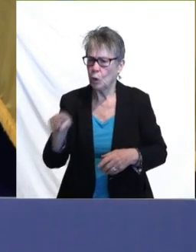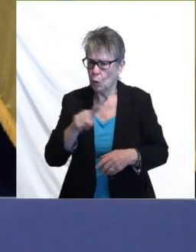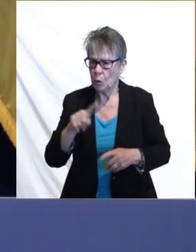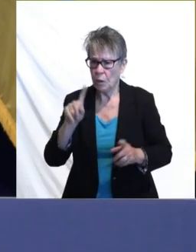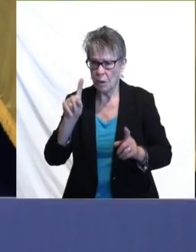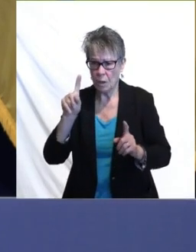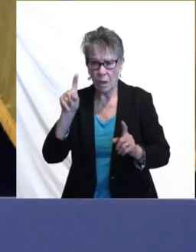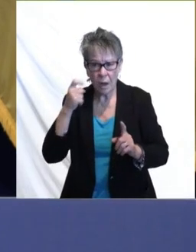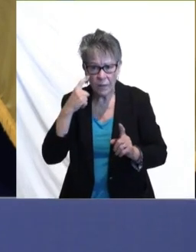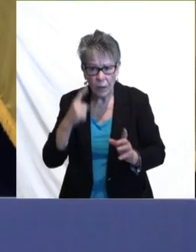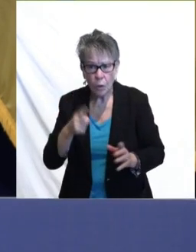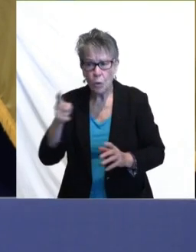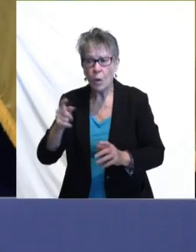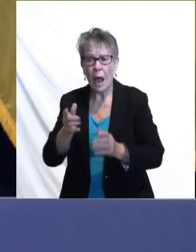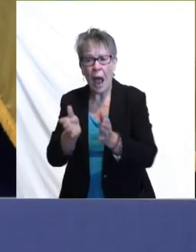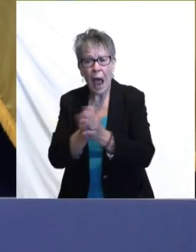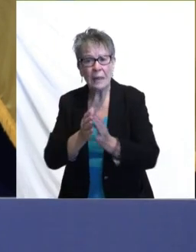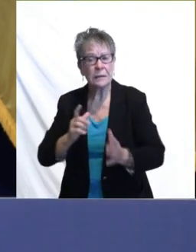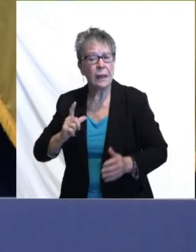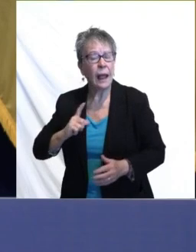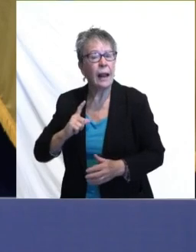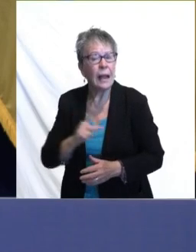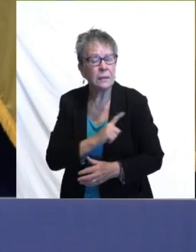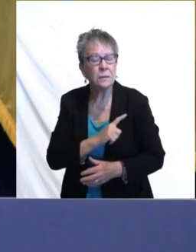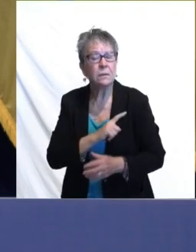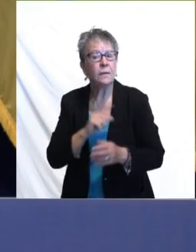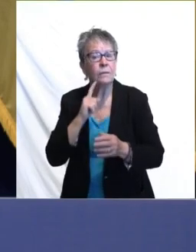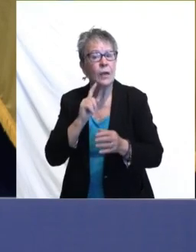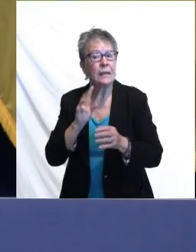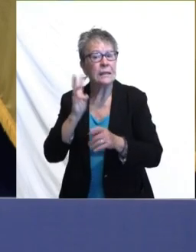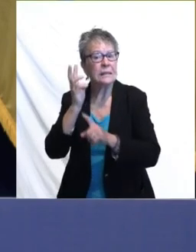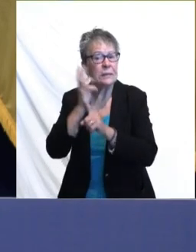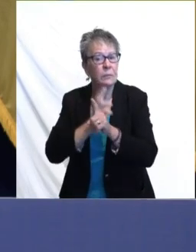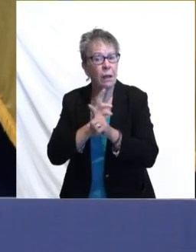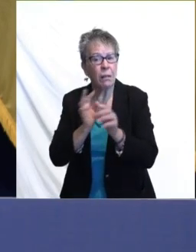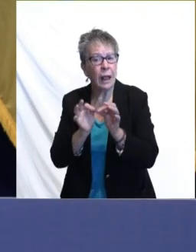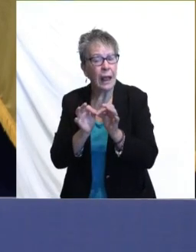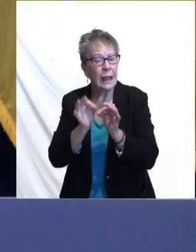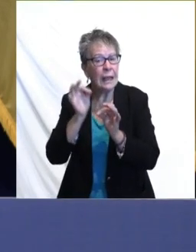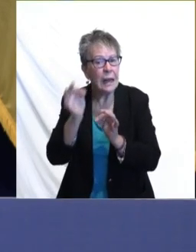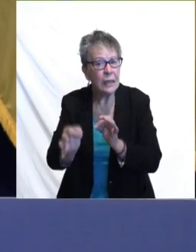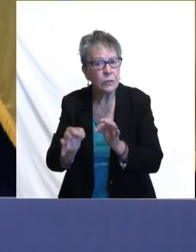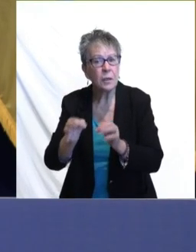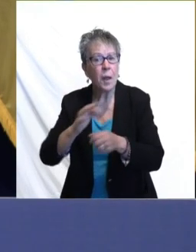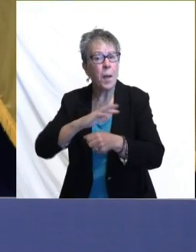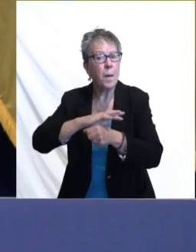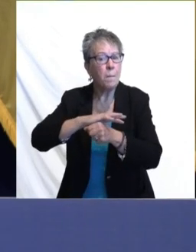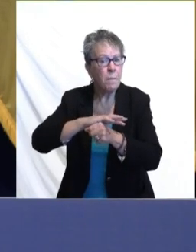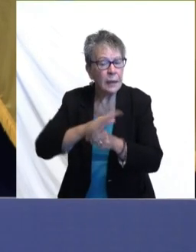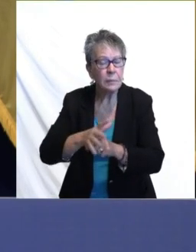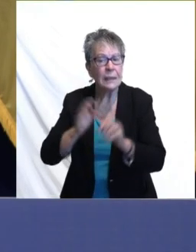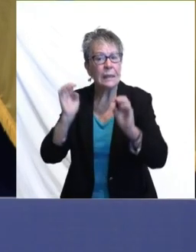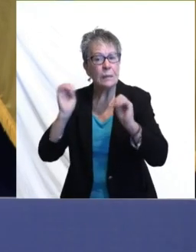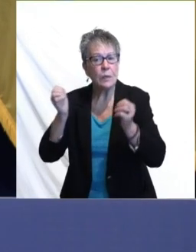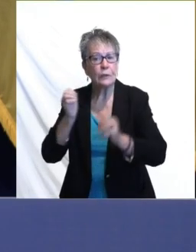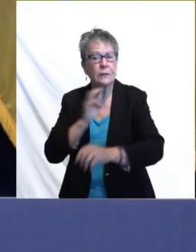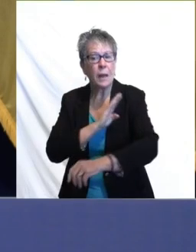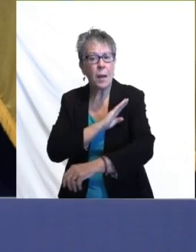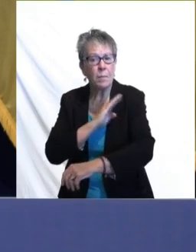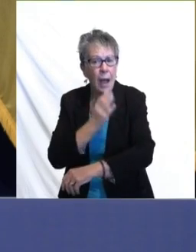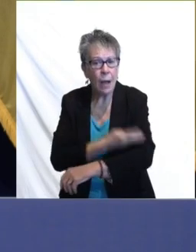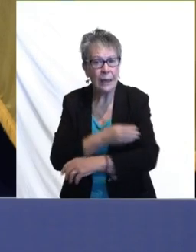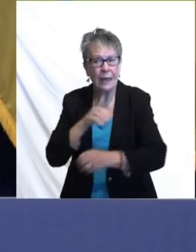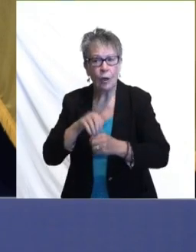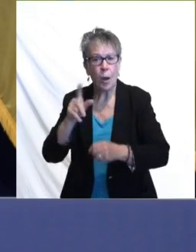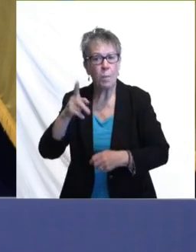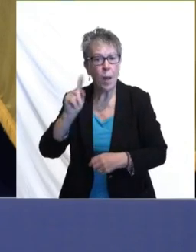for the 6-month extension to any of the pandemic emergency powers contained in the public health emergency law you signed in